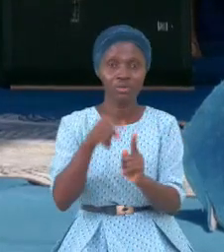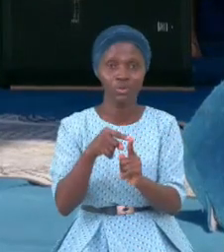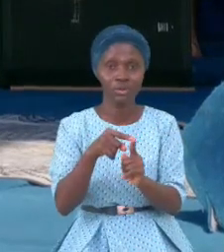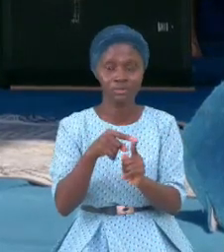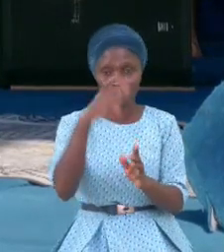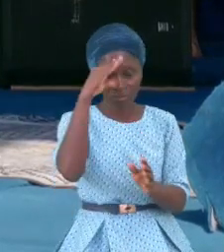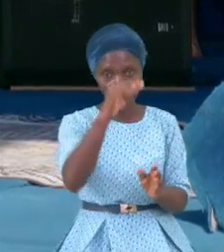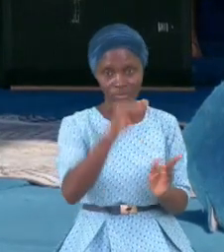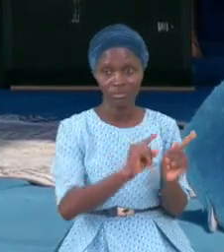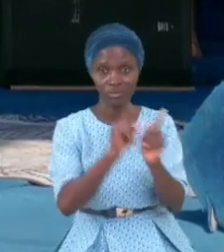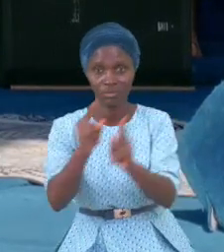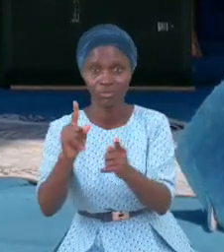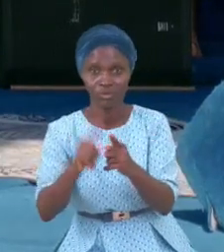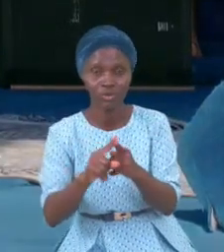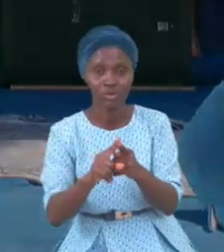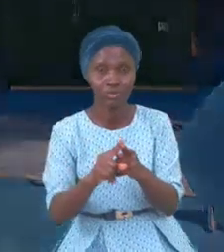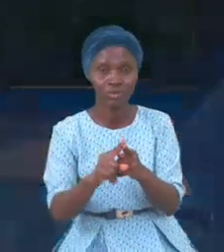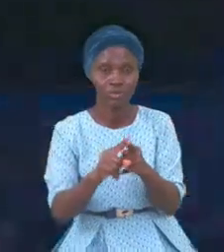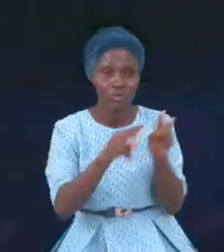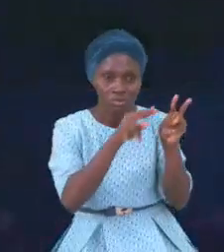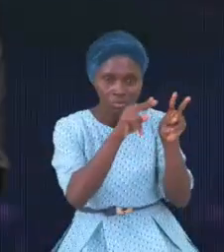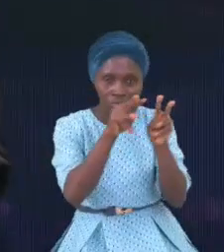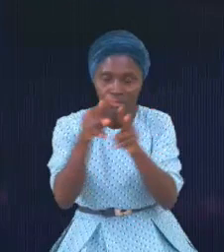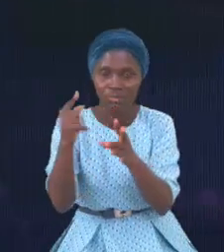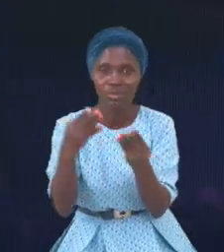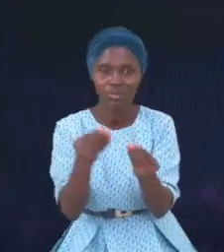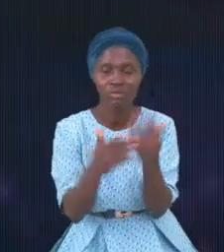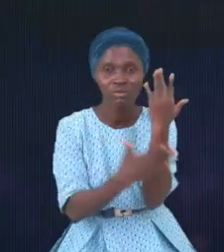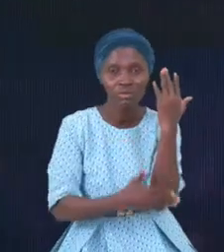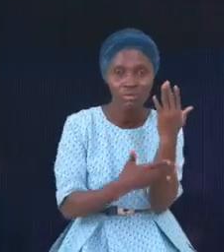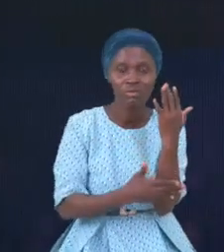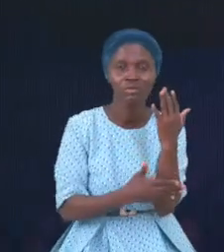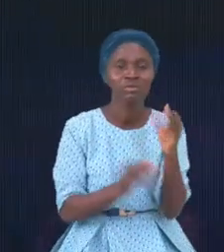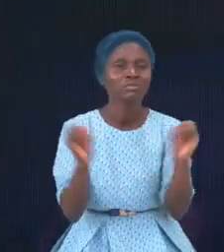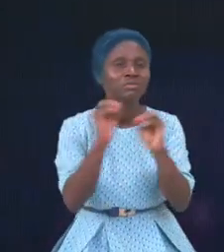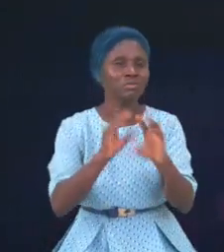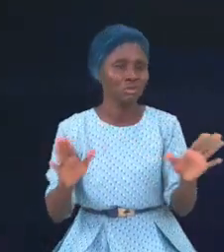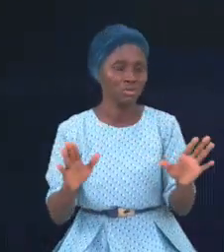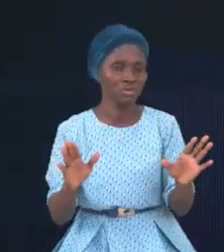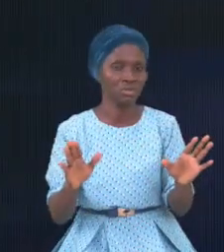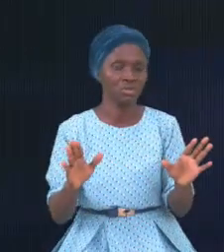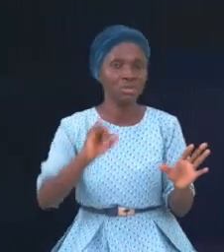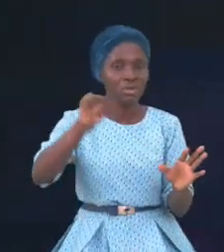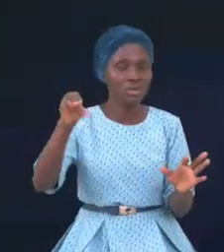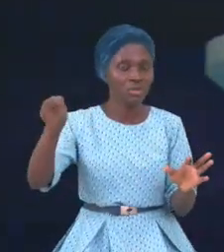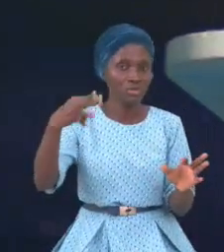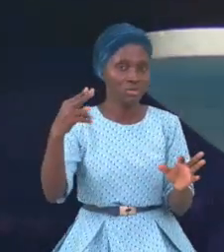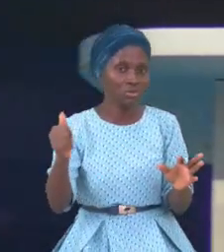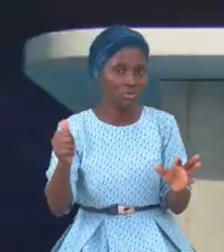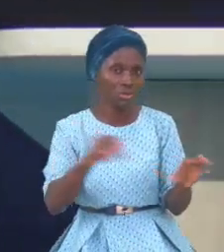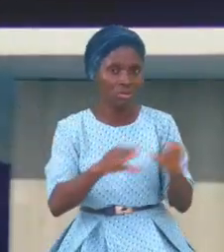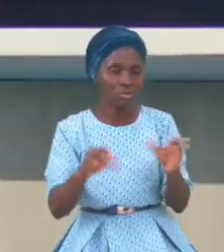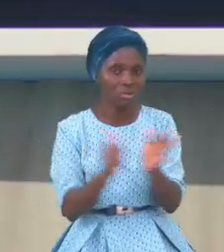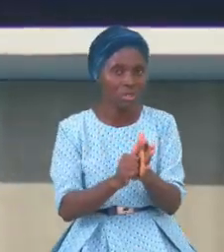the land, there was nothing Joshua was doing that Caleb and the rest of the people did not know. You see, there